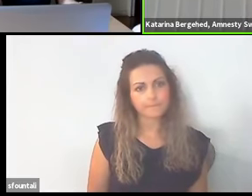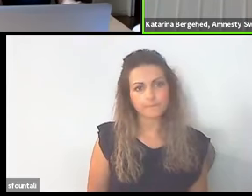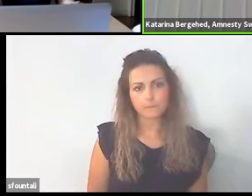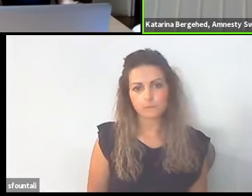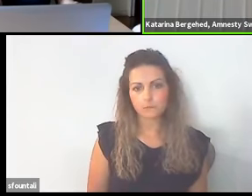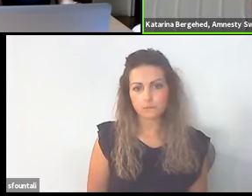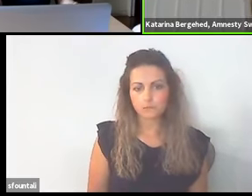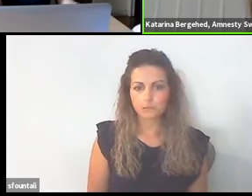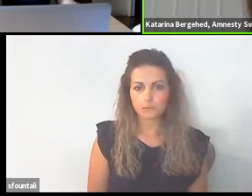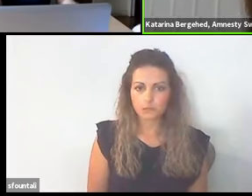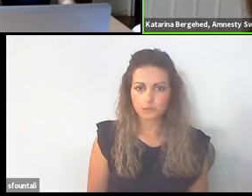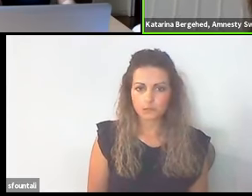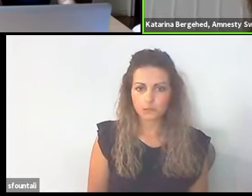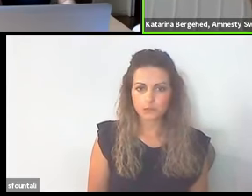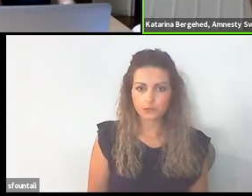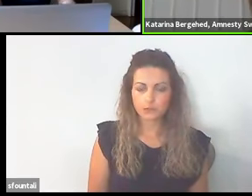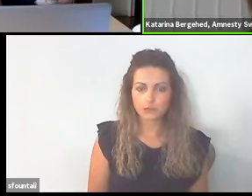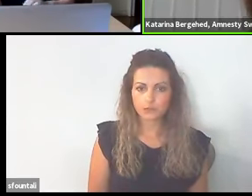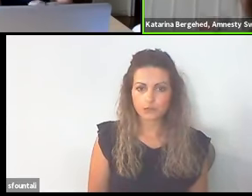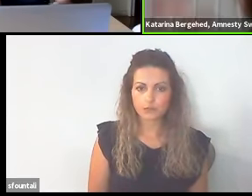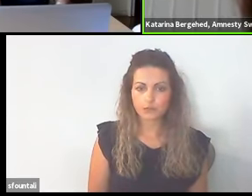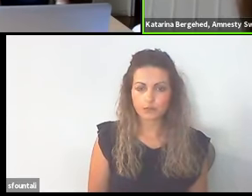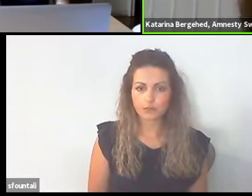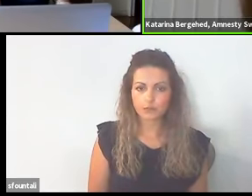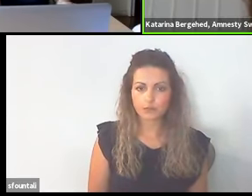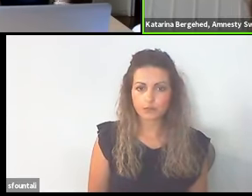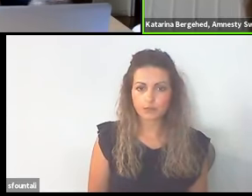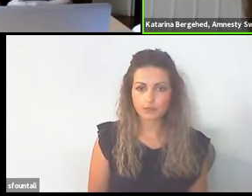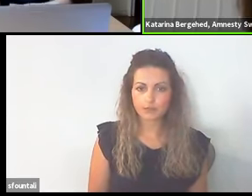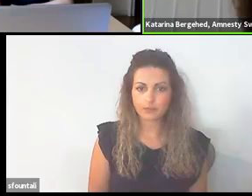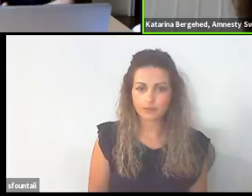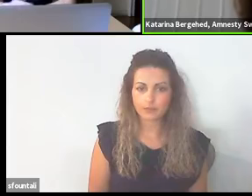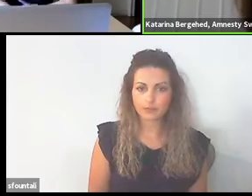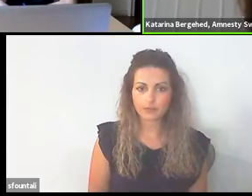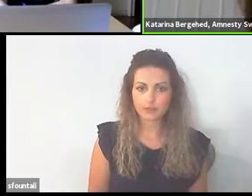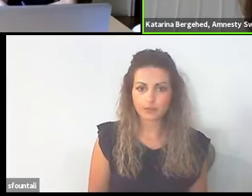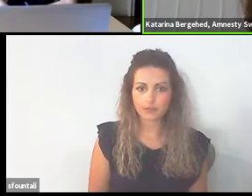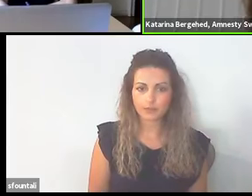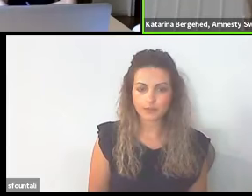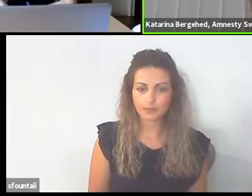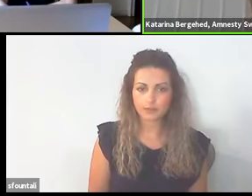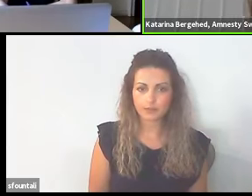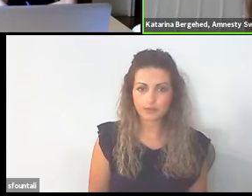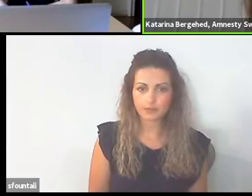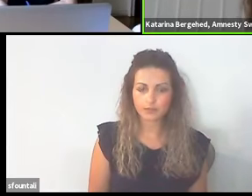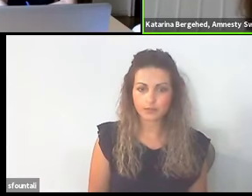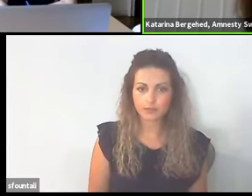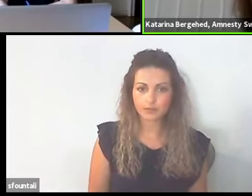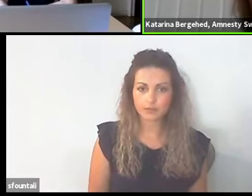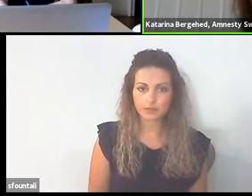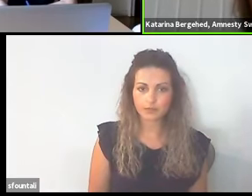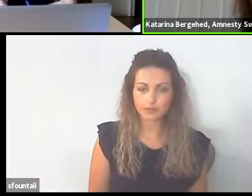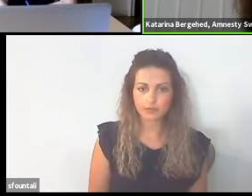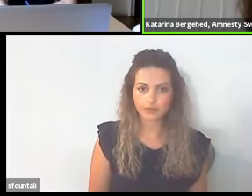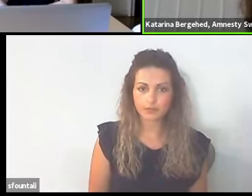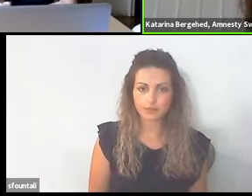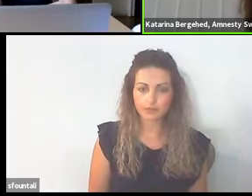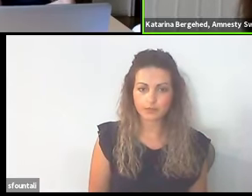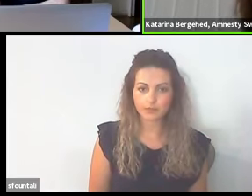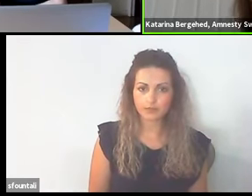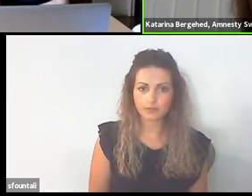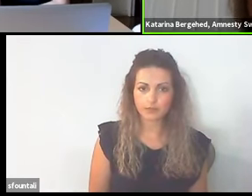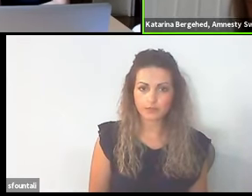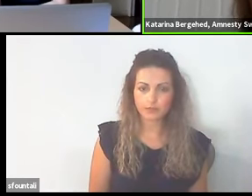also activism. And we have covered a number of issues related to gender-based